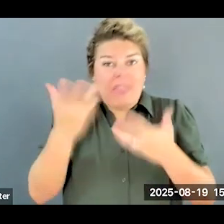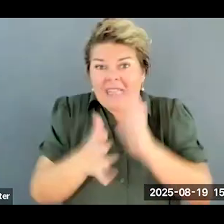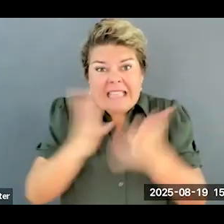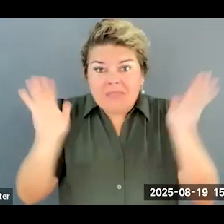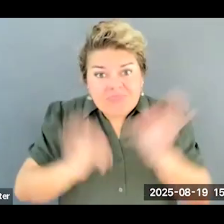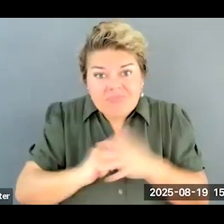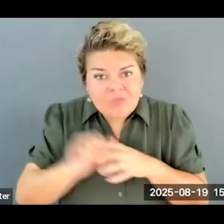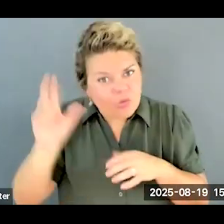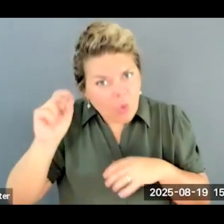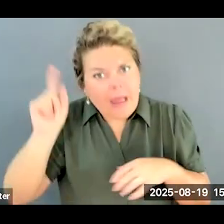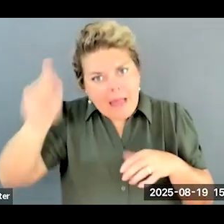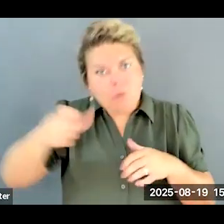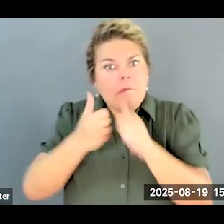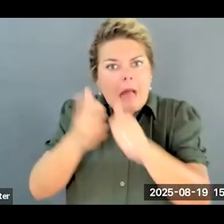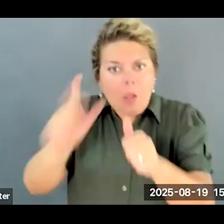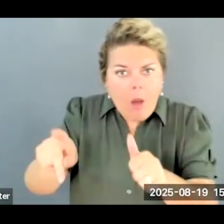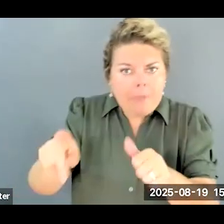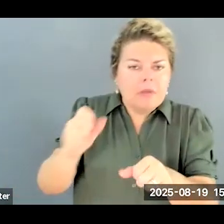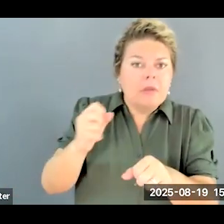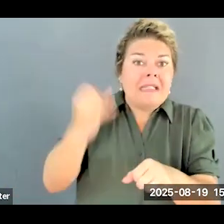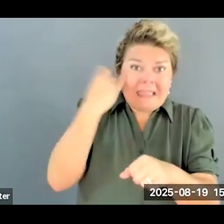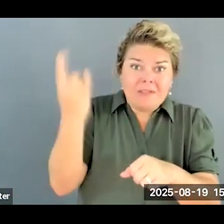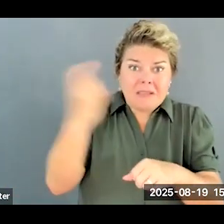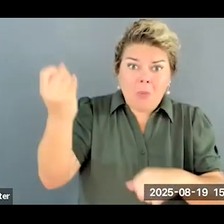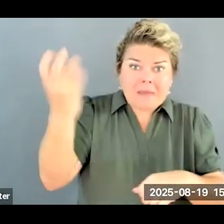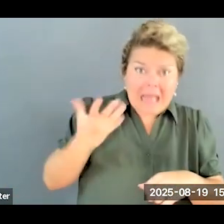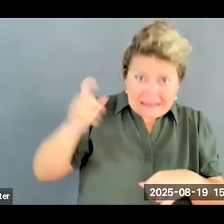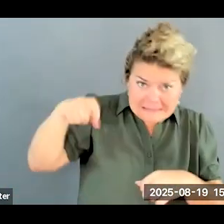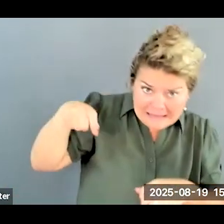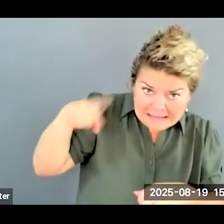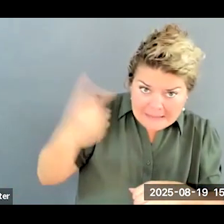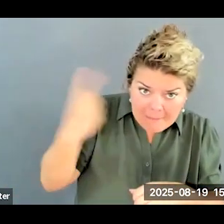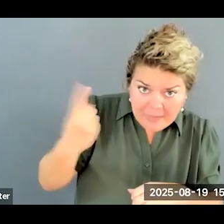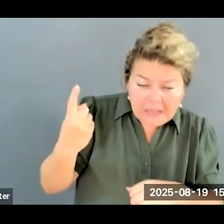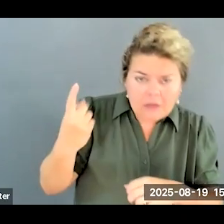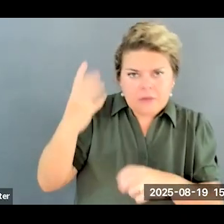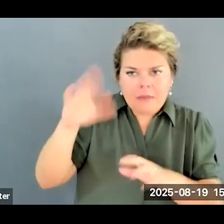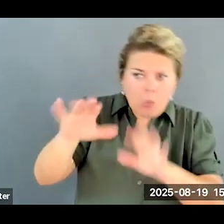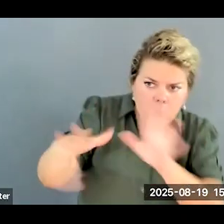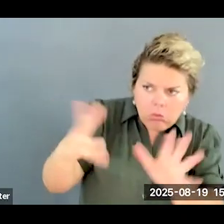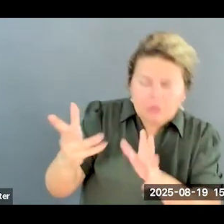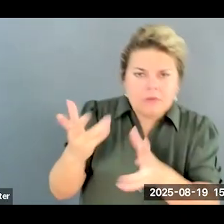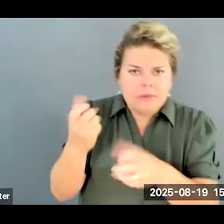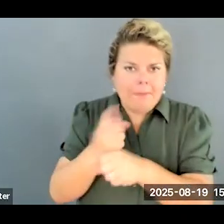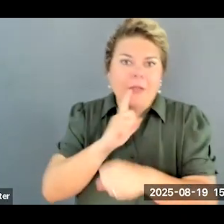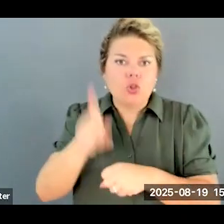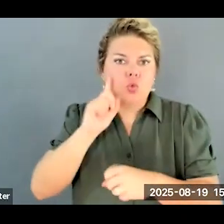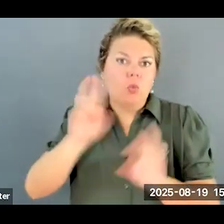requesters as they do indicate their needs so that they know if and how their requests are going to be honored.